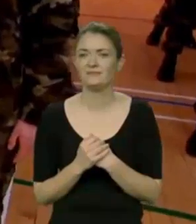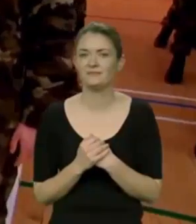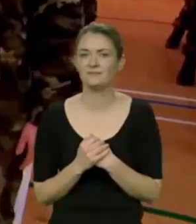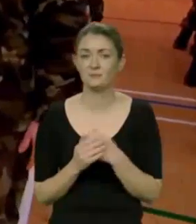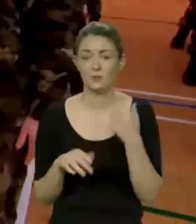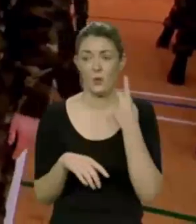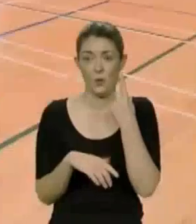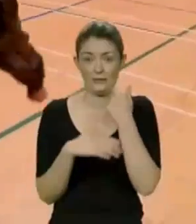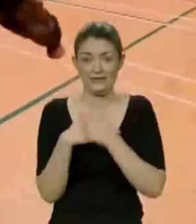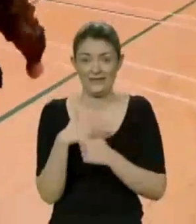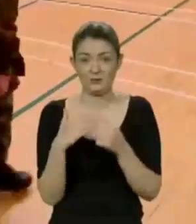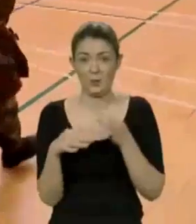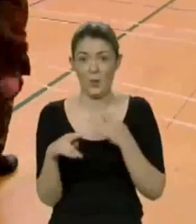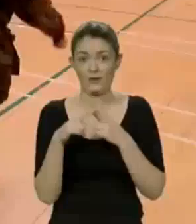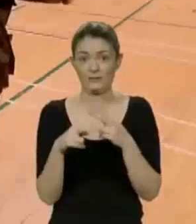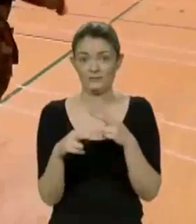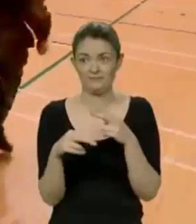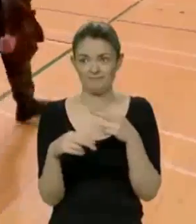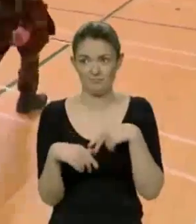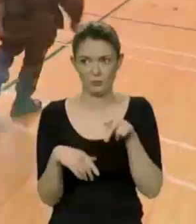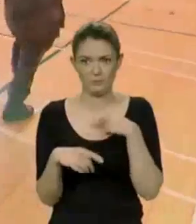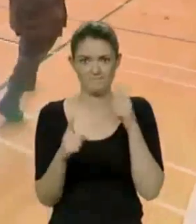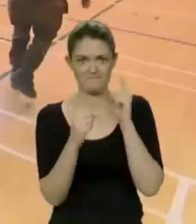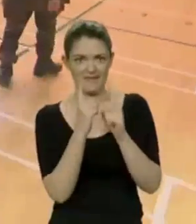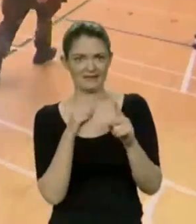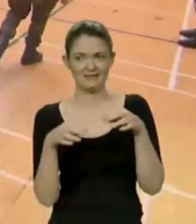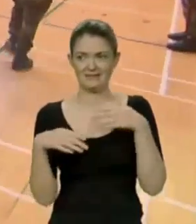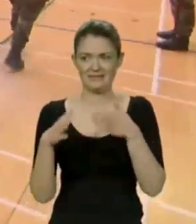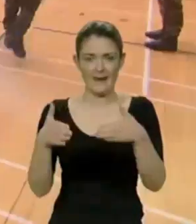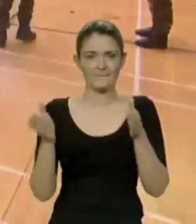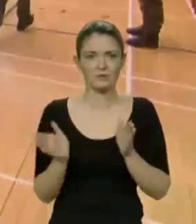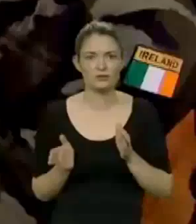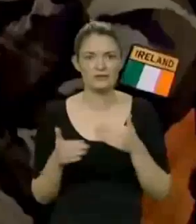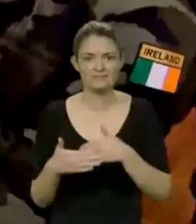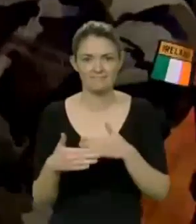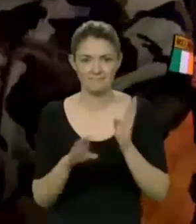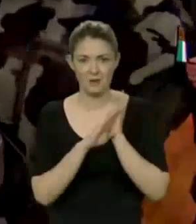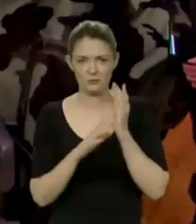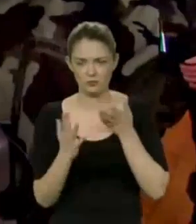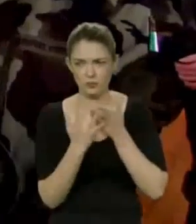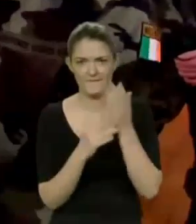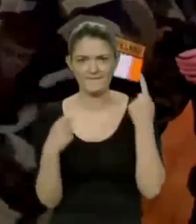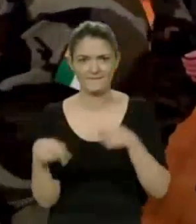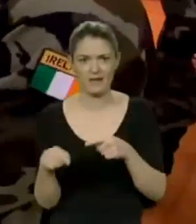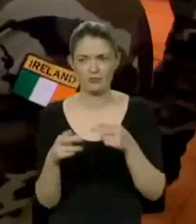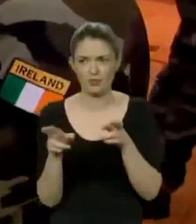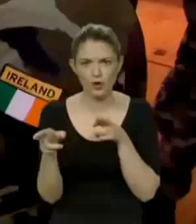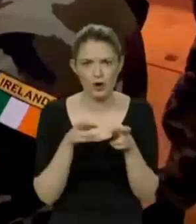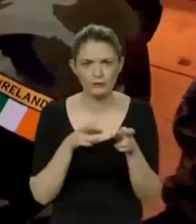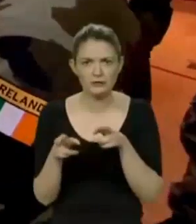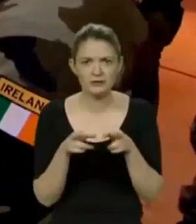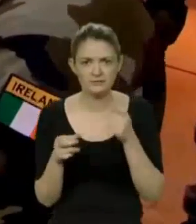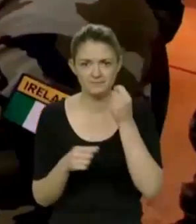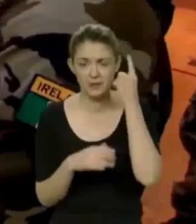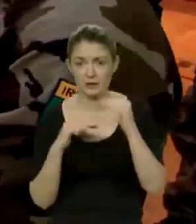With only days to go before the passing out ceremony, the recruits are going through their final rehearsals. Spirits are high. It's been a